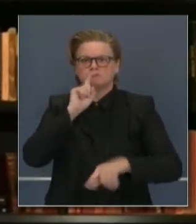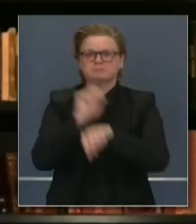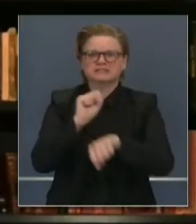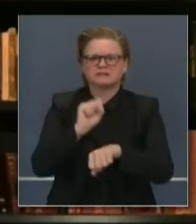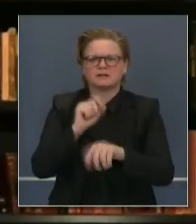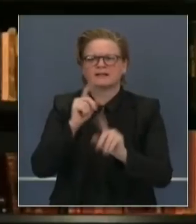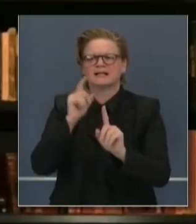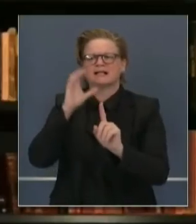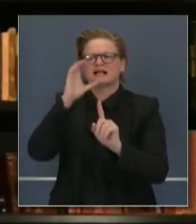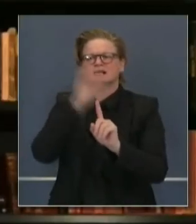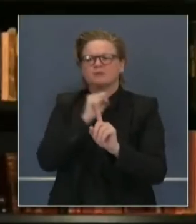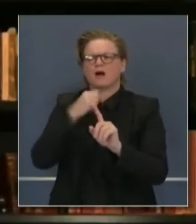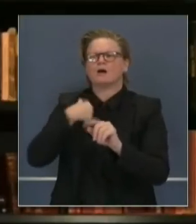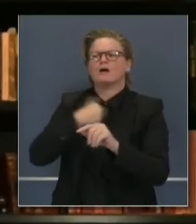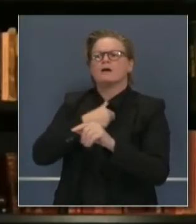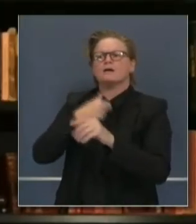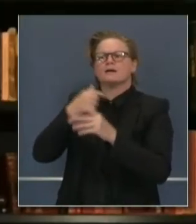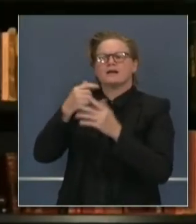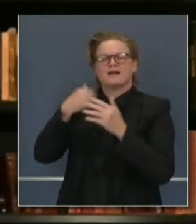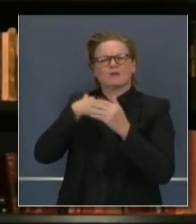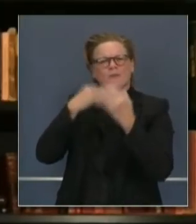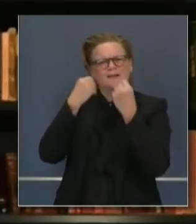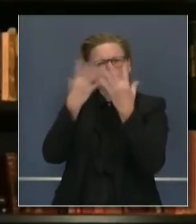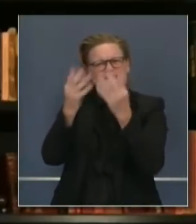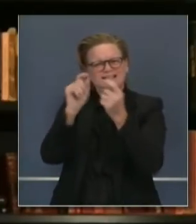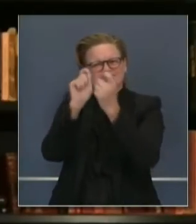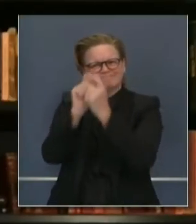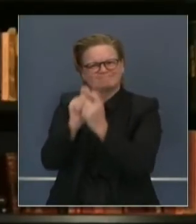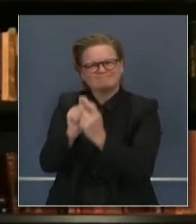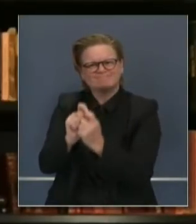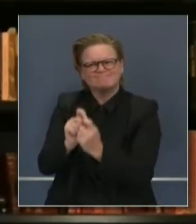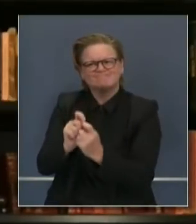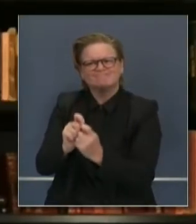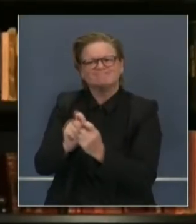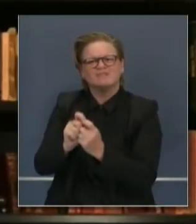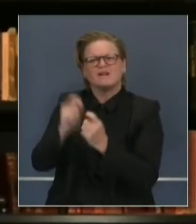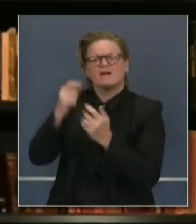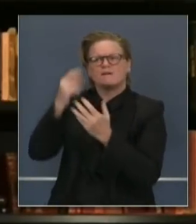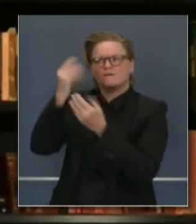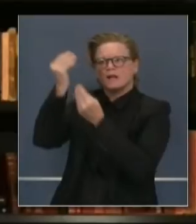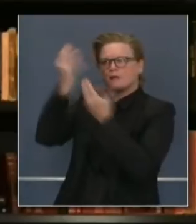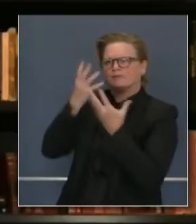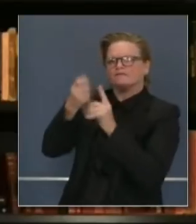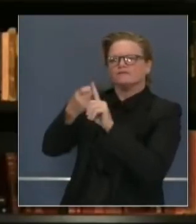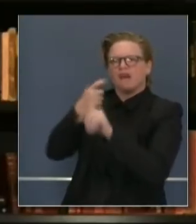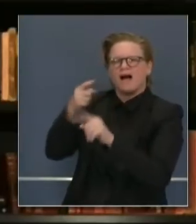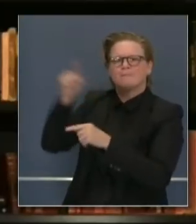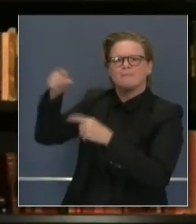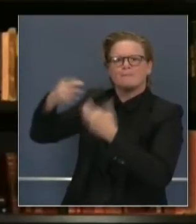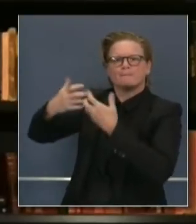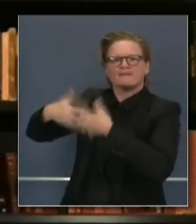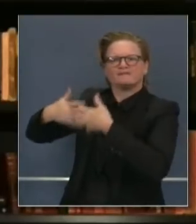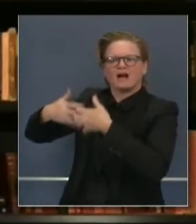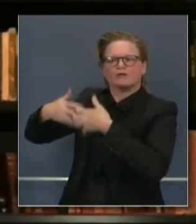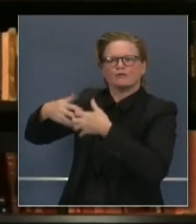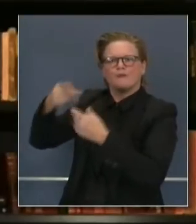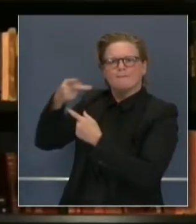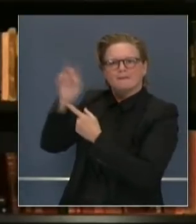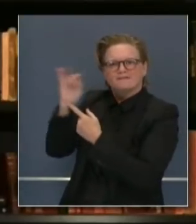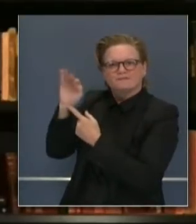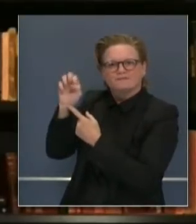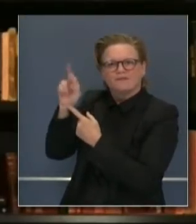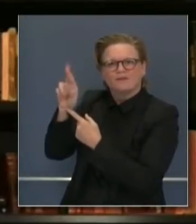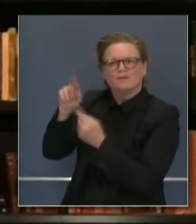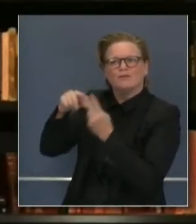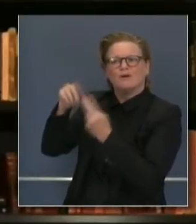you details once we receive that information from the manufacturers through McKesson, through Pfizer,